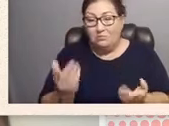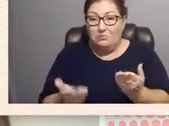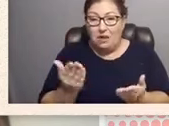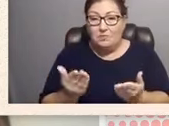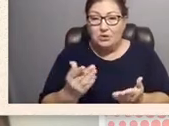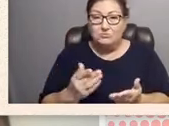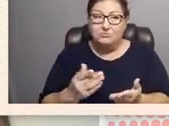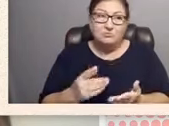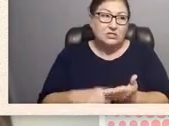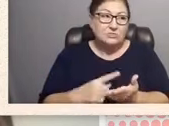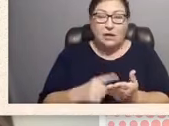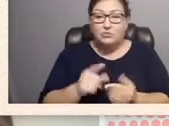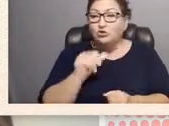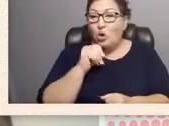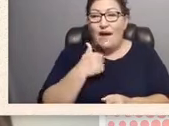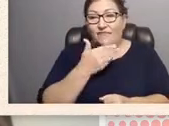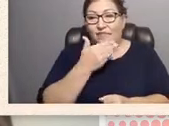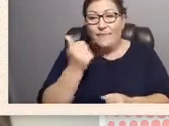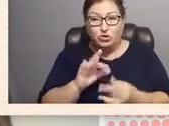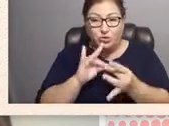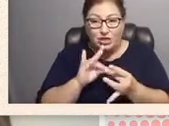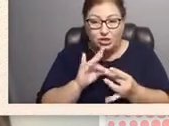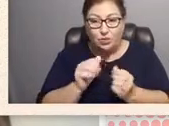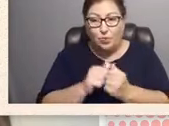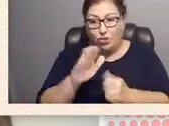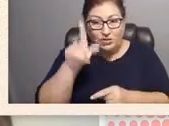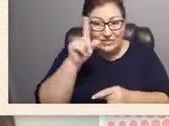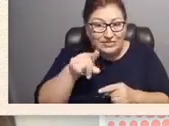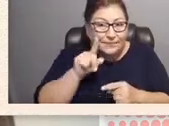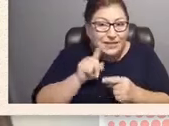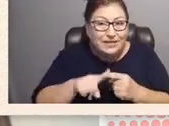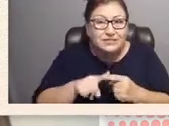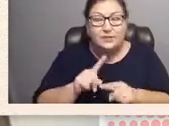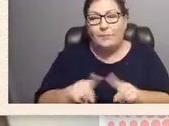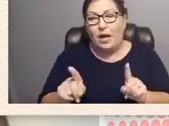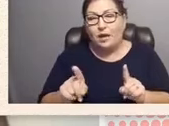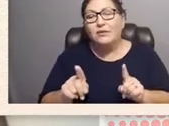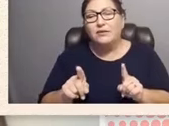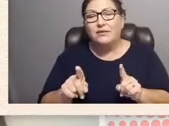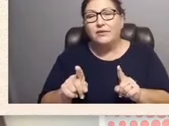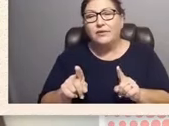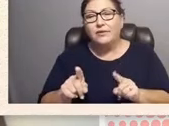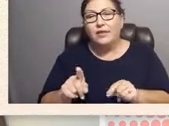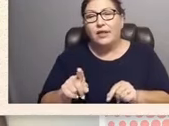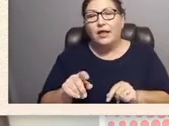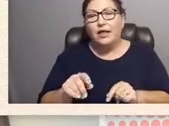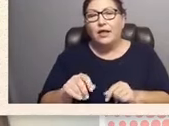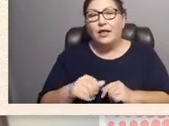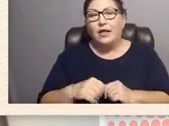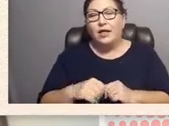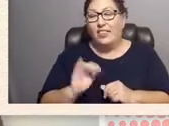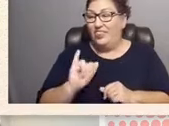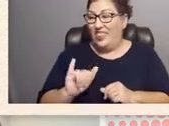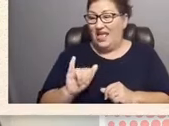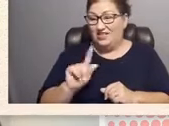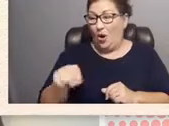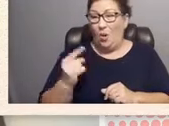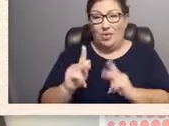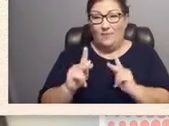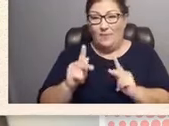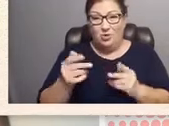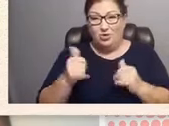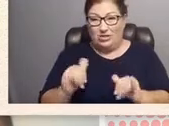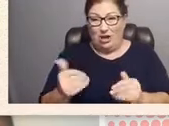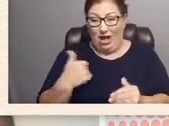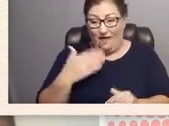relationship with my siblings, but they're the only ones that we still have, because once you have siblings, you're siblings for